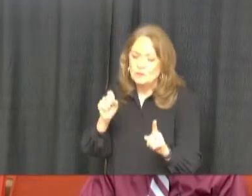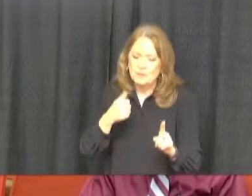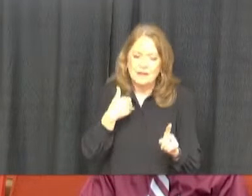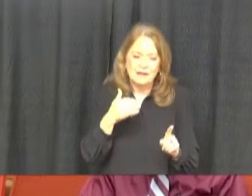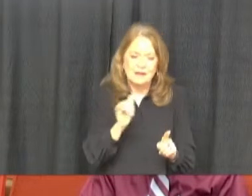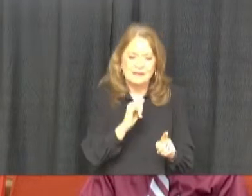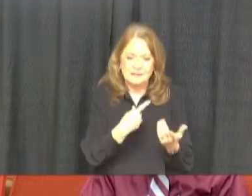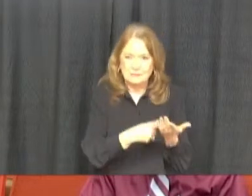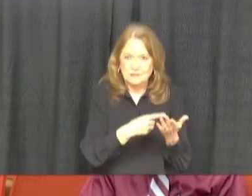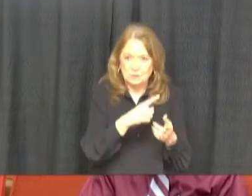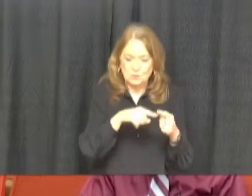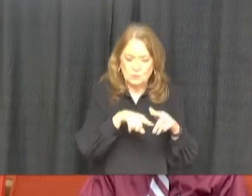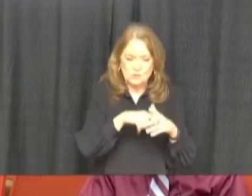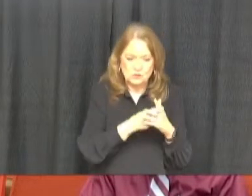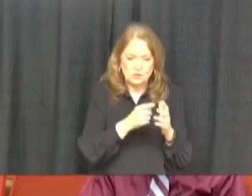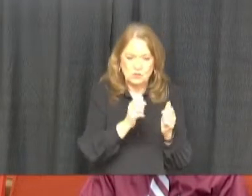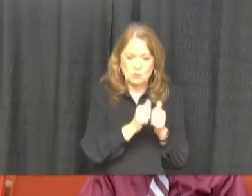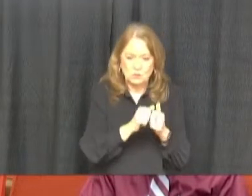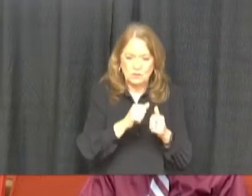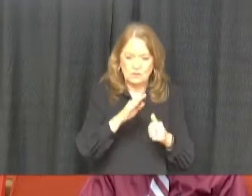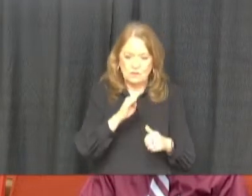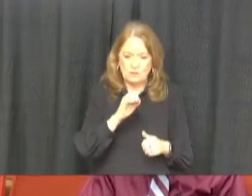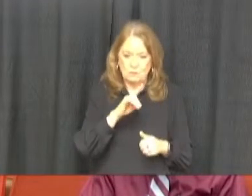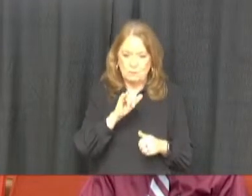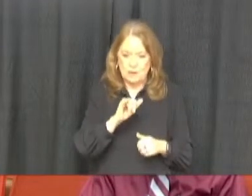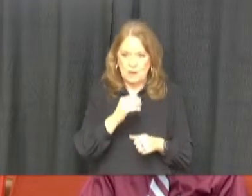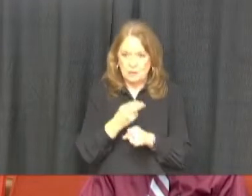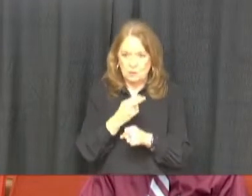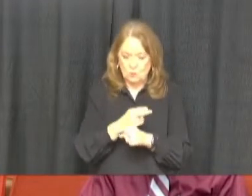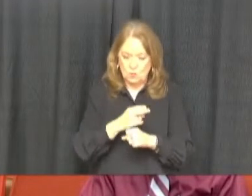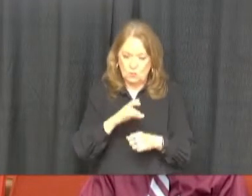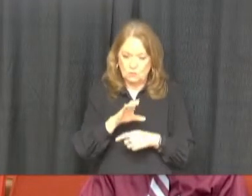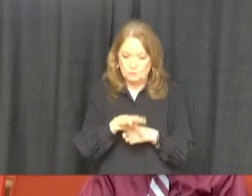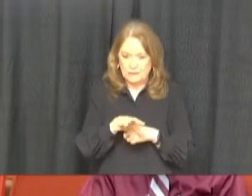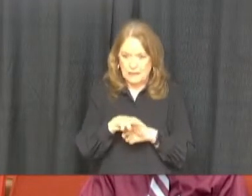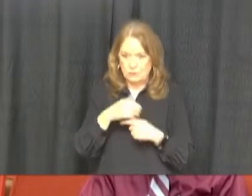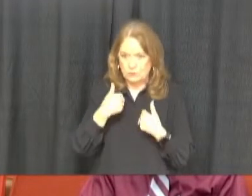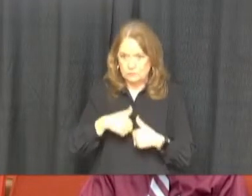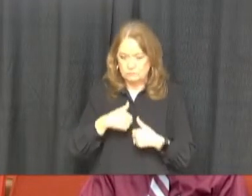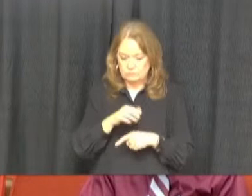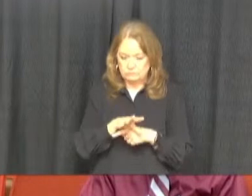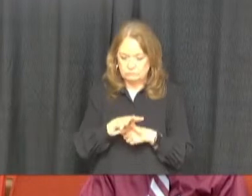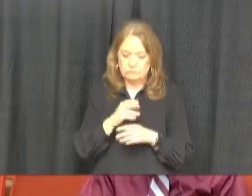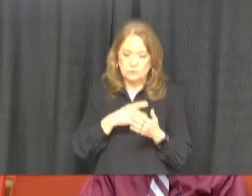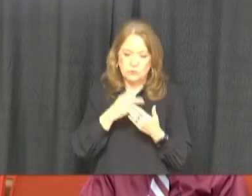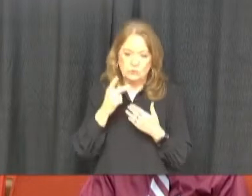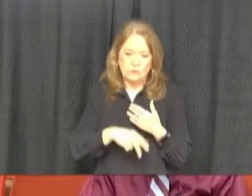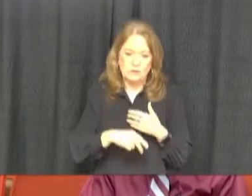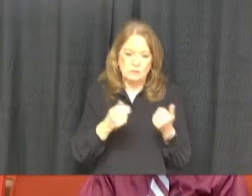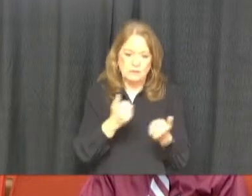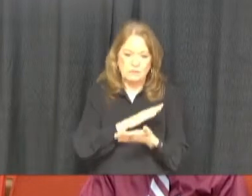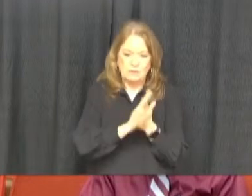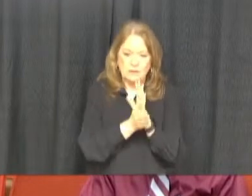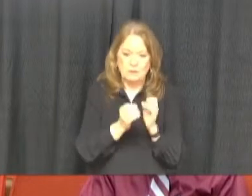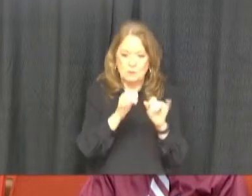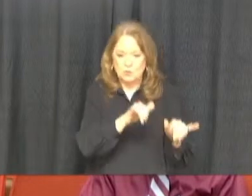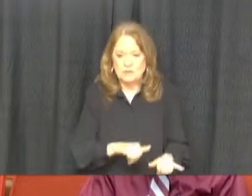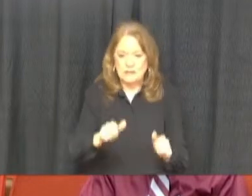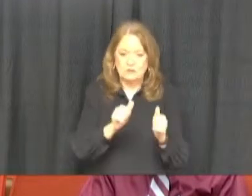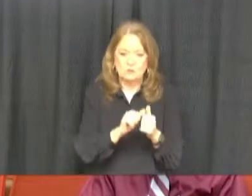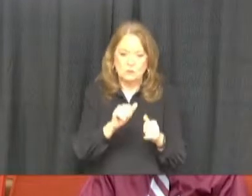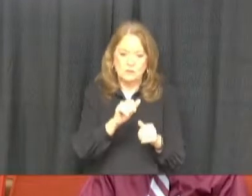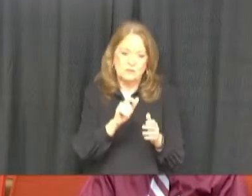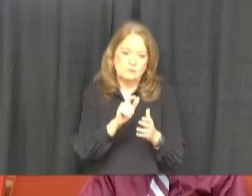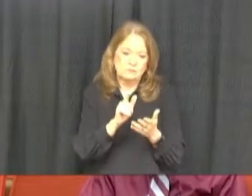same discussions when we started our body worn camera program and a lot of things that are becoming more standard with law